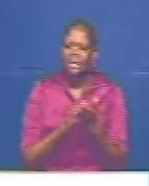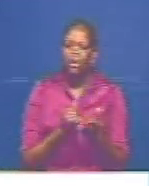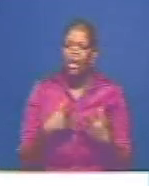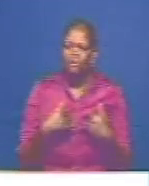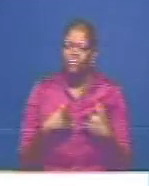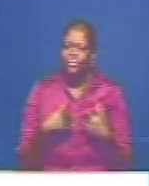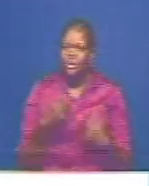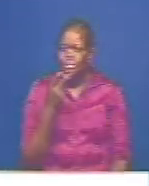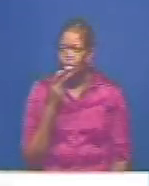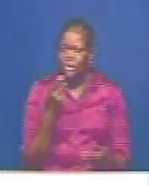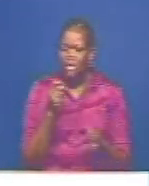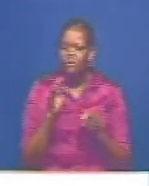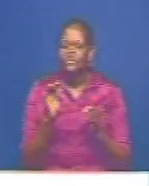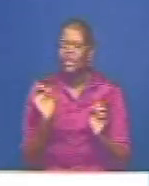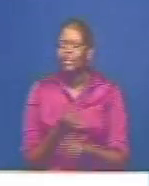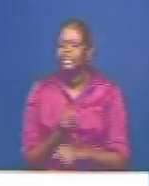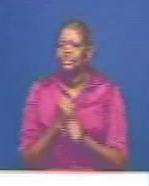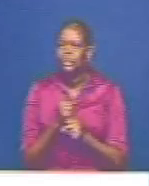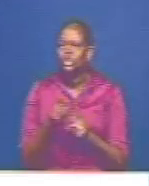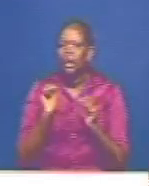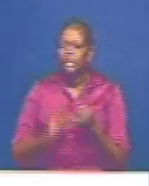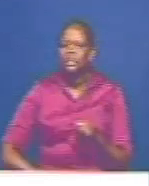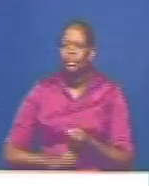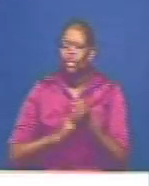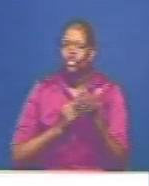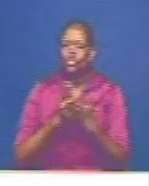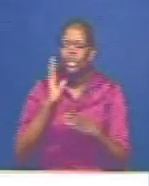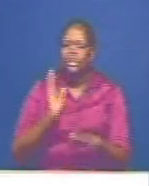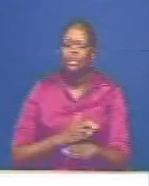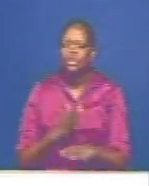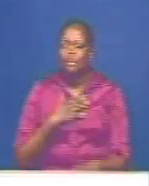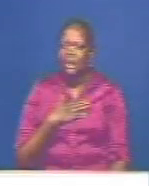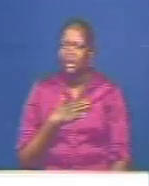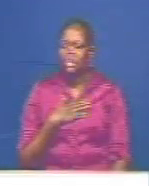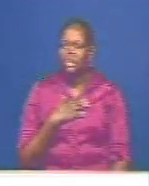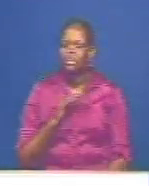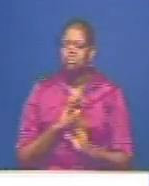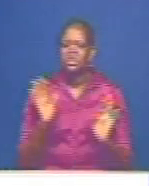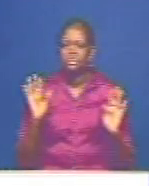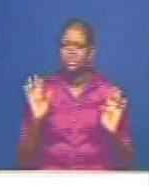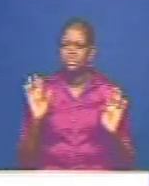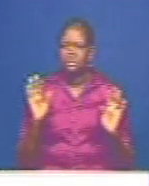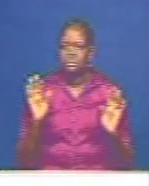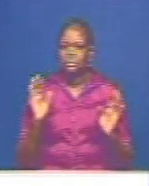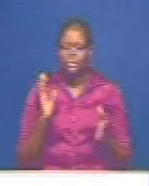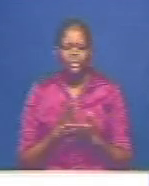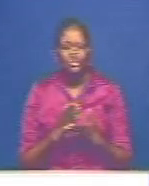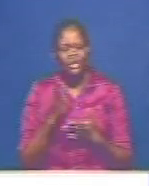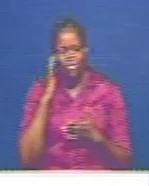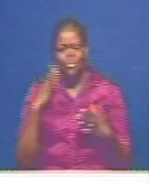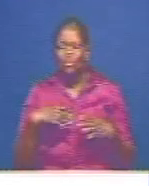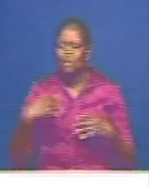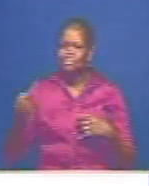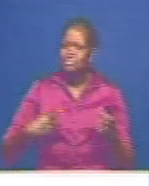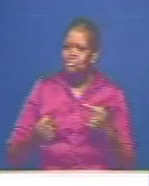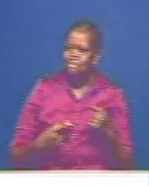Pokot. And even if you cannot do that, you can support through the music that I'm doing. Wow, wow. I'm sure the guys will be sending me messages. I need the jump,